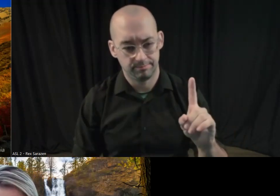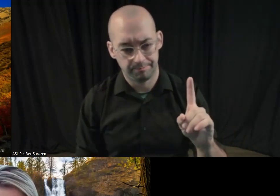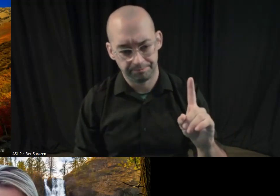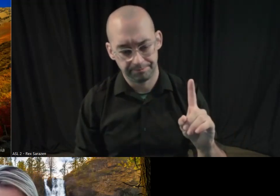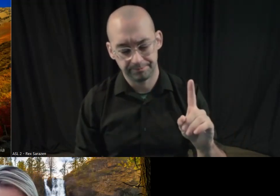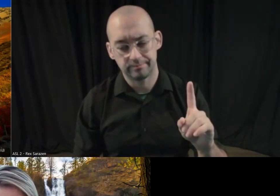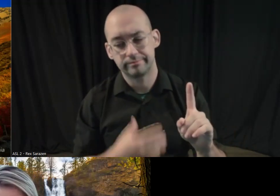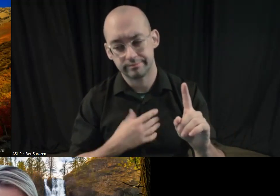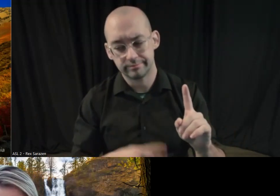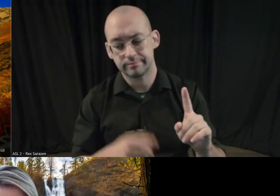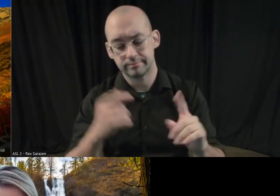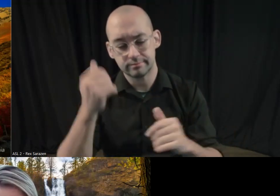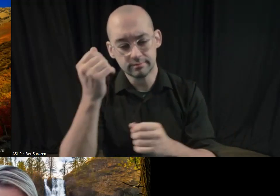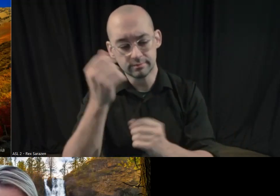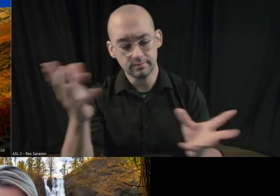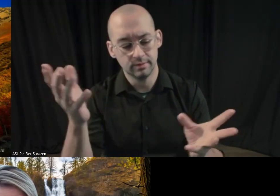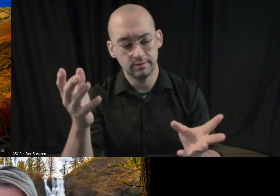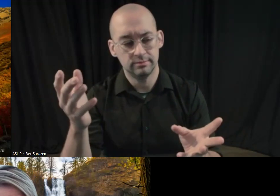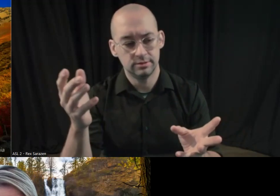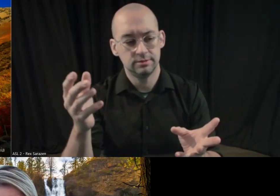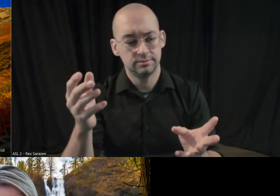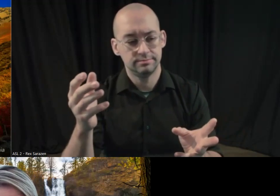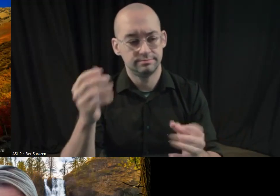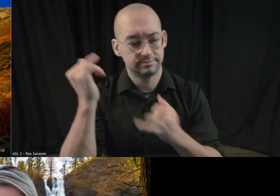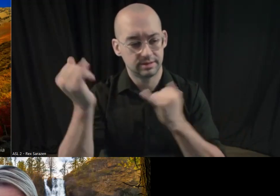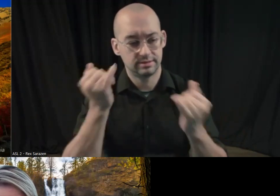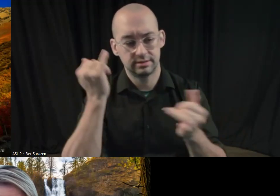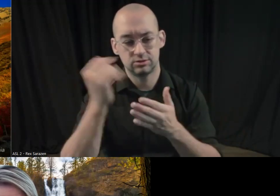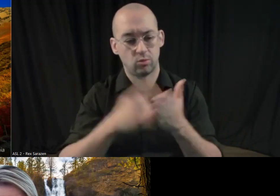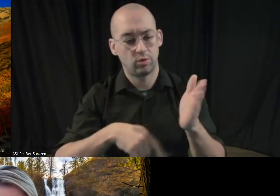input from all of you on anything that should be revised